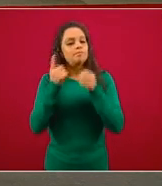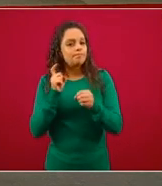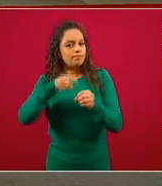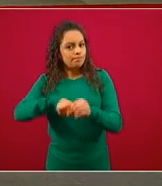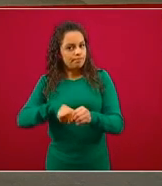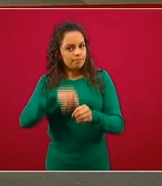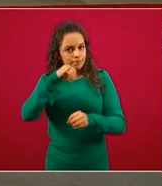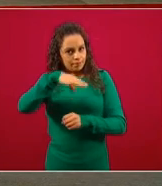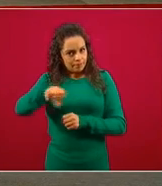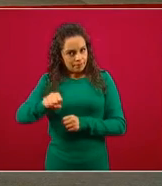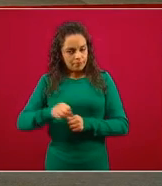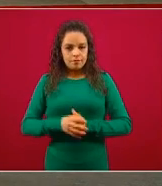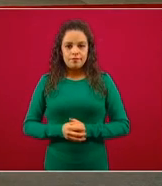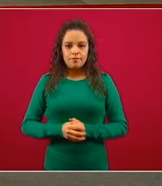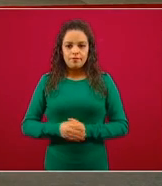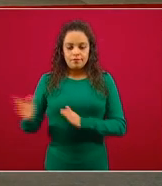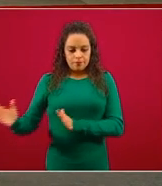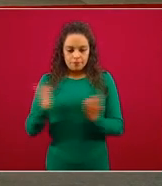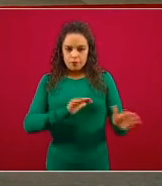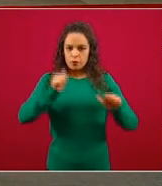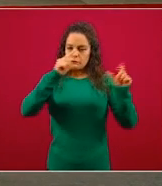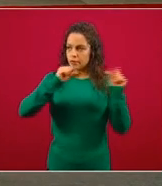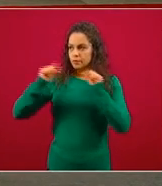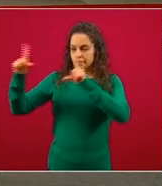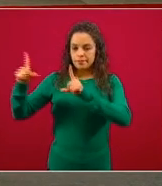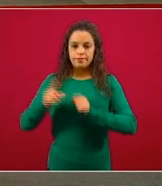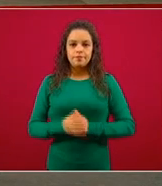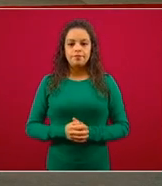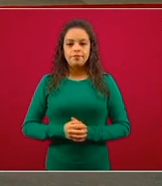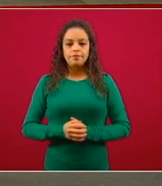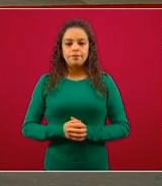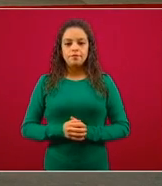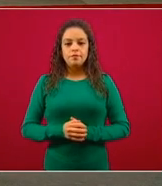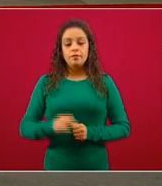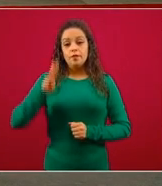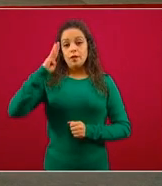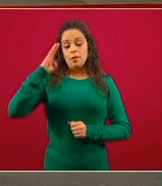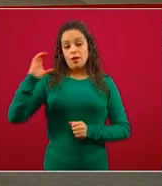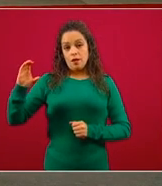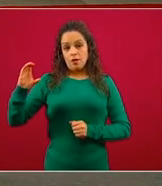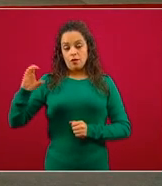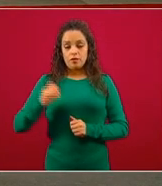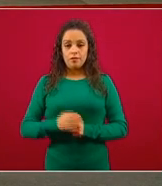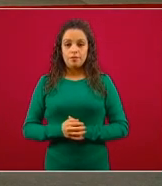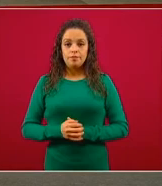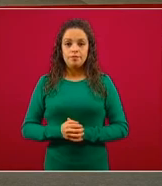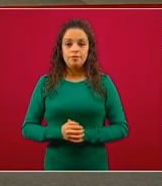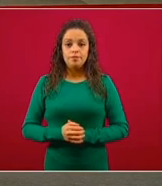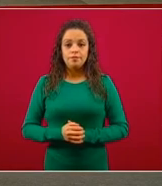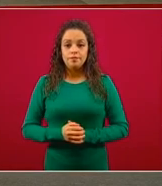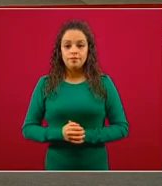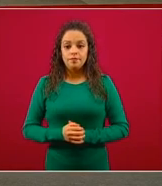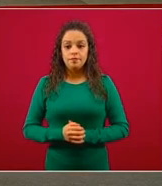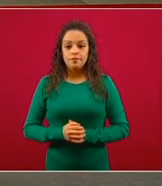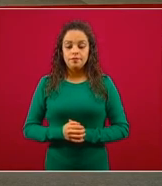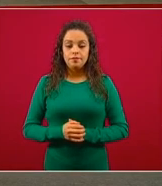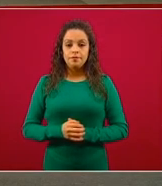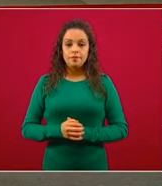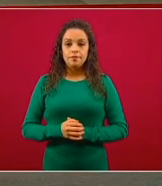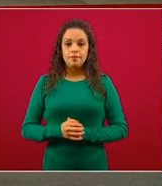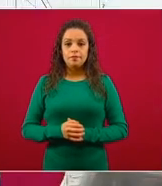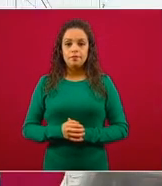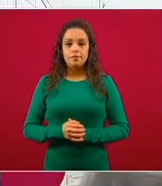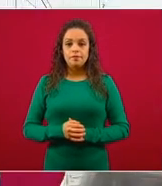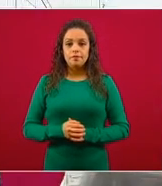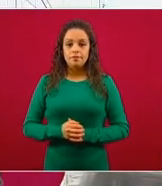that now IMSS is going to be providing health care for people who are not affiliated to IMSS. But we'll talk